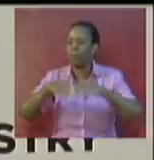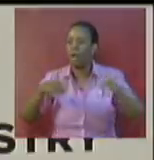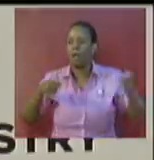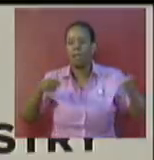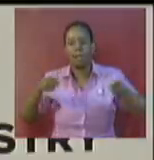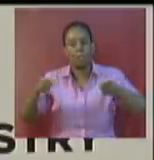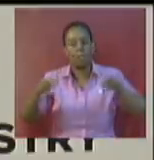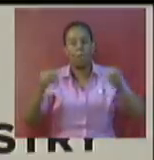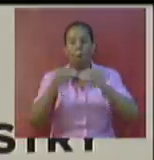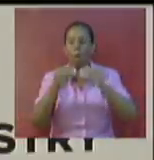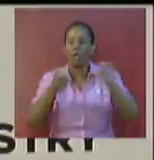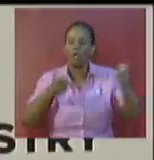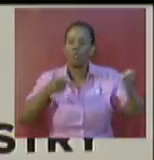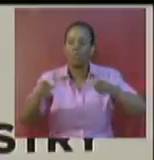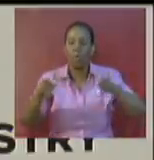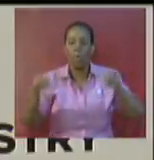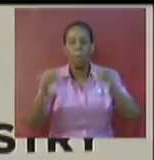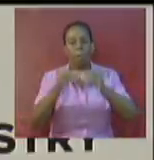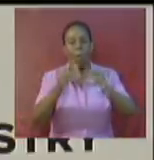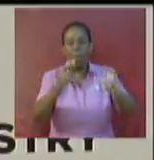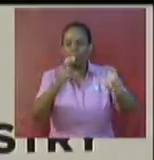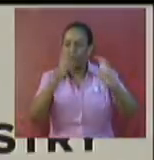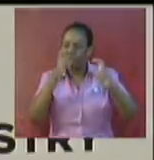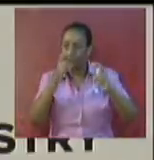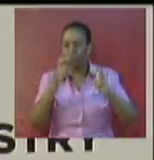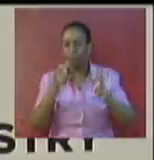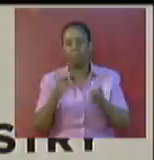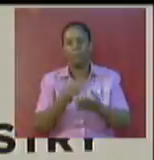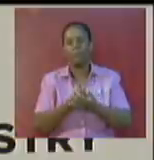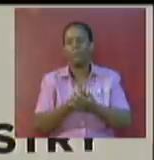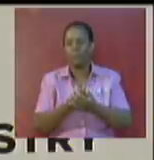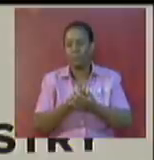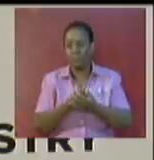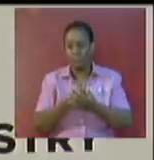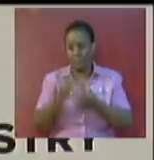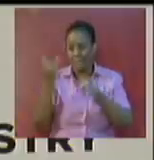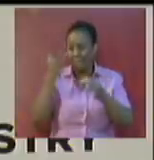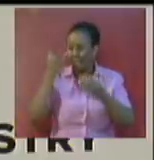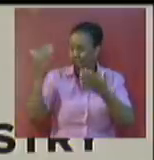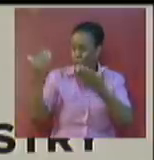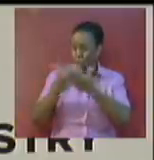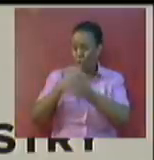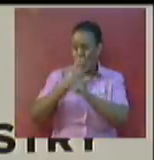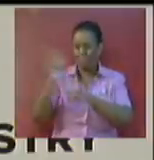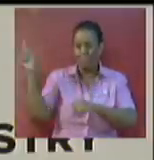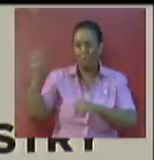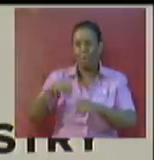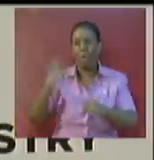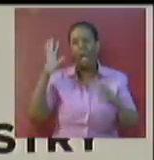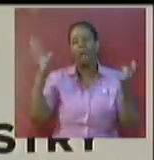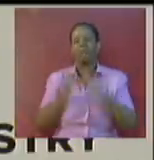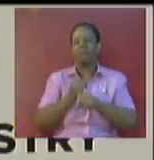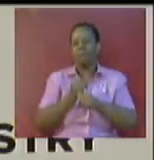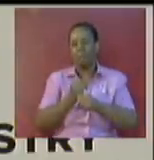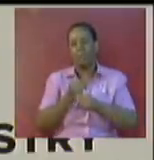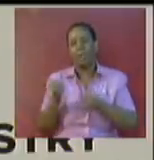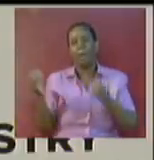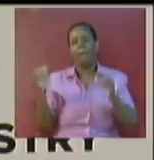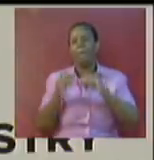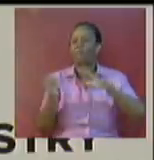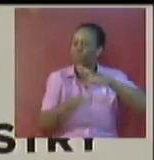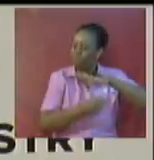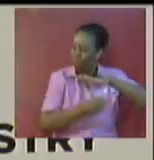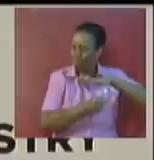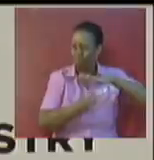variant has managed to get in some form or fashion. And of course, being cognizant of what is happening in the other countries